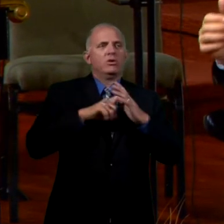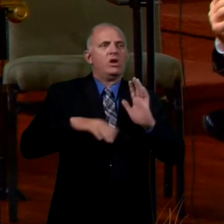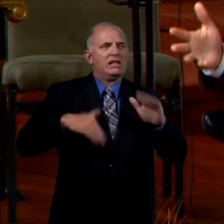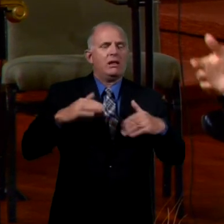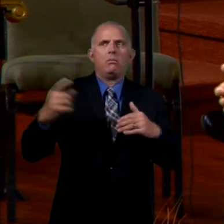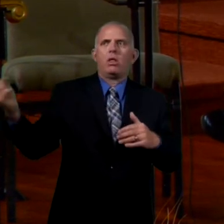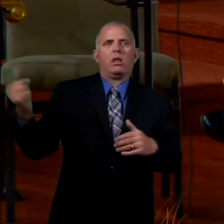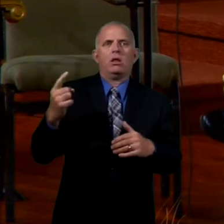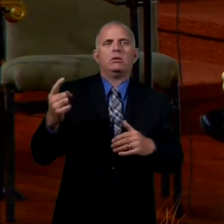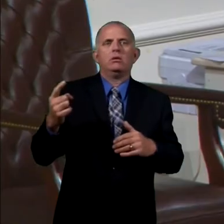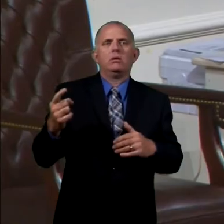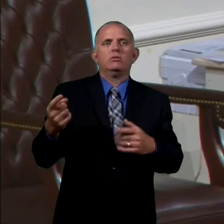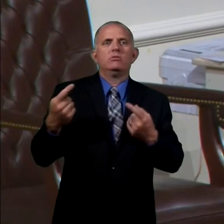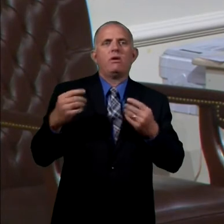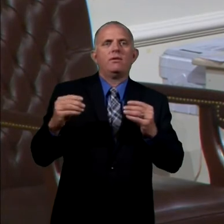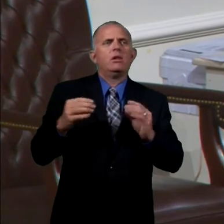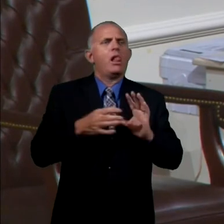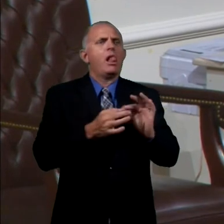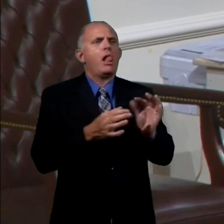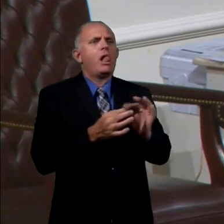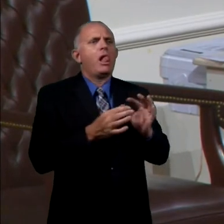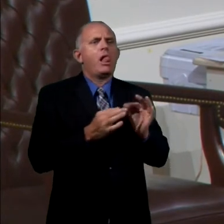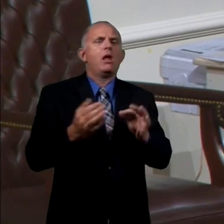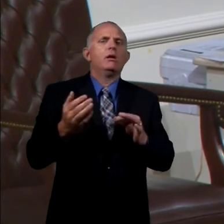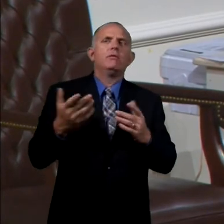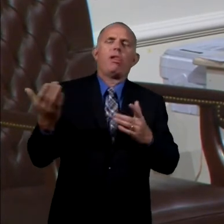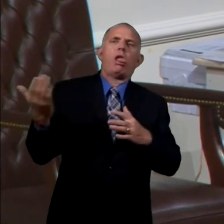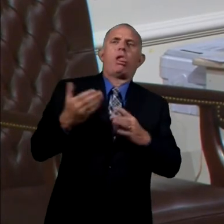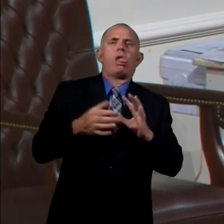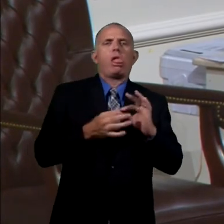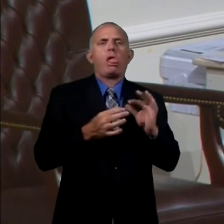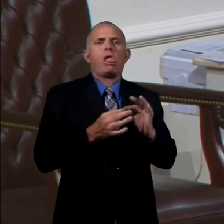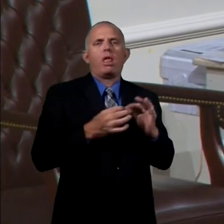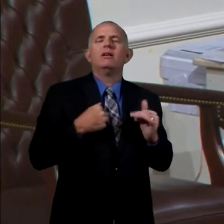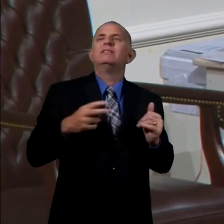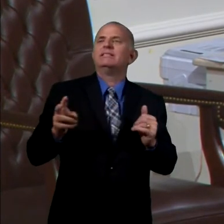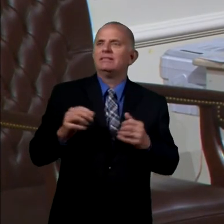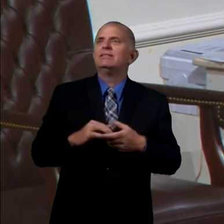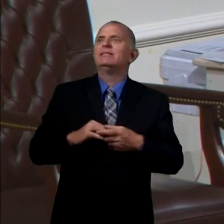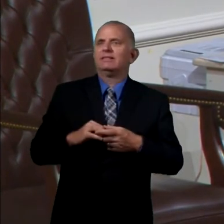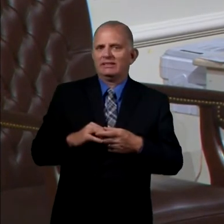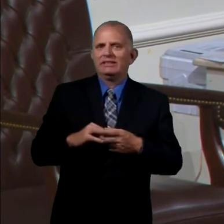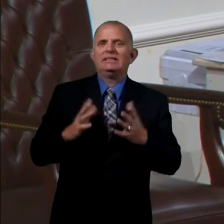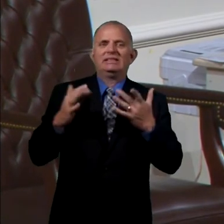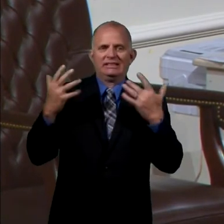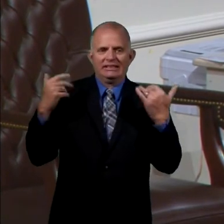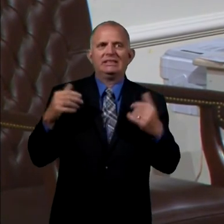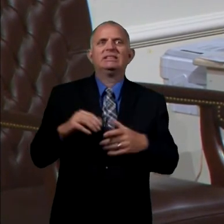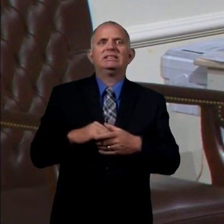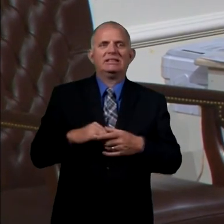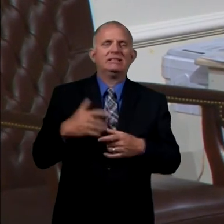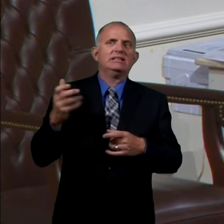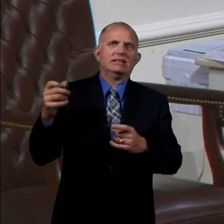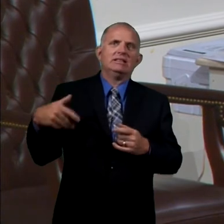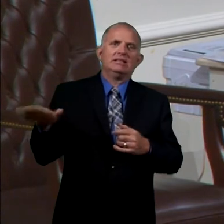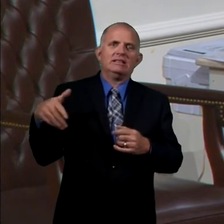your office and they try to talk to you and interrupt you, and you try real hard to be polite, like say, hey, get out of here. That's your polite way